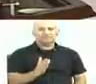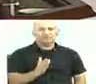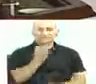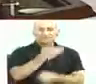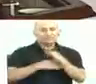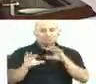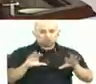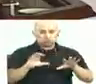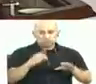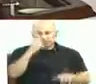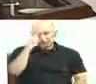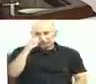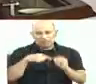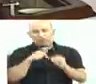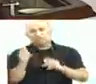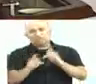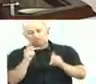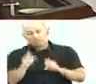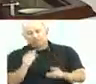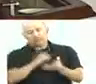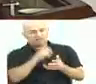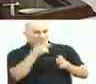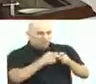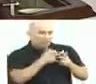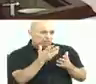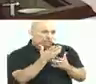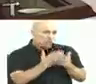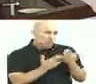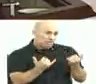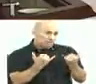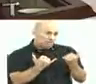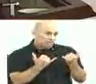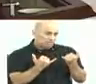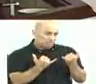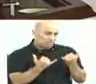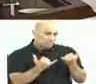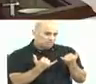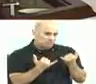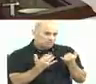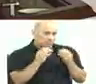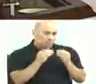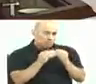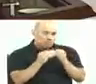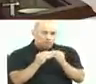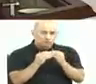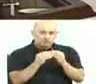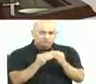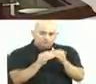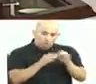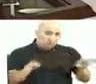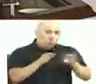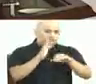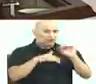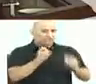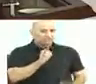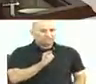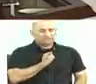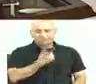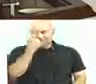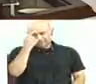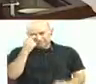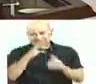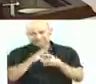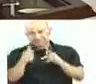and think of others. Now this is the hard part, more highly than ourselves. And that's